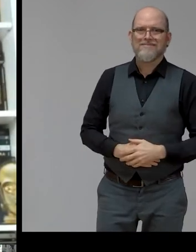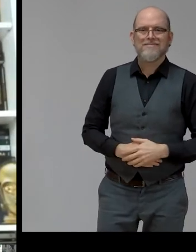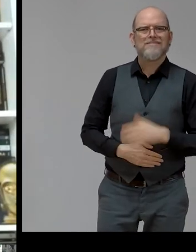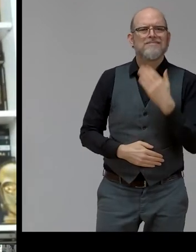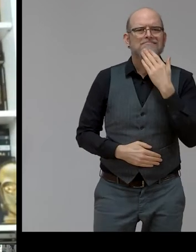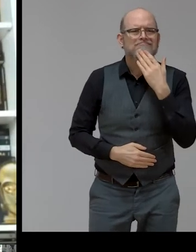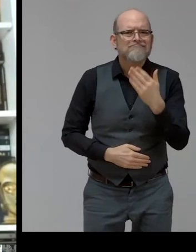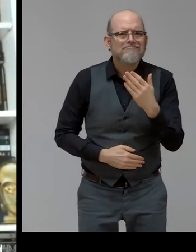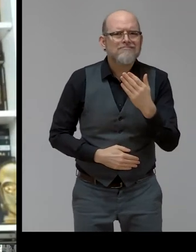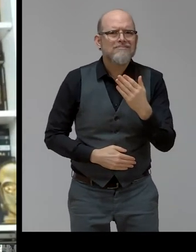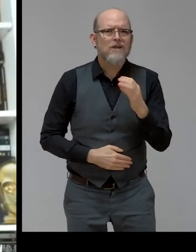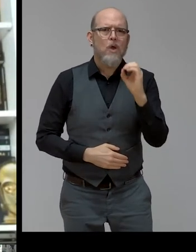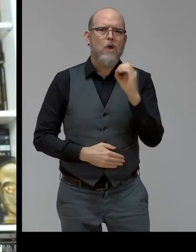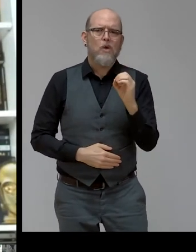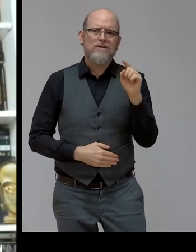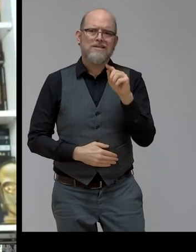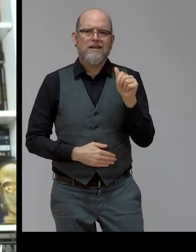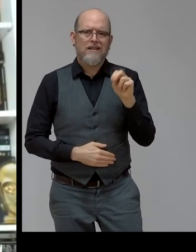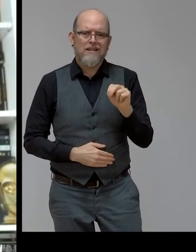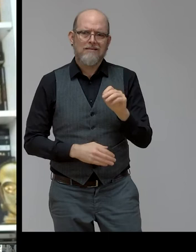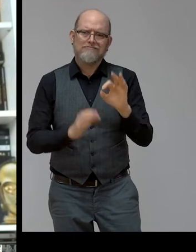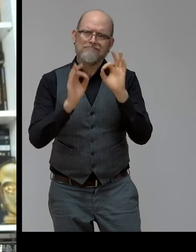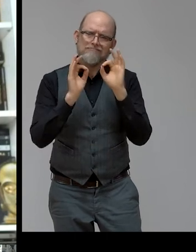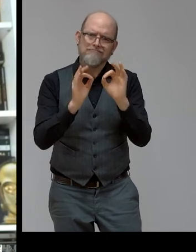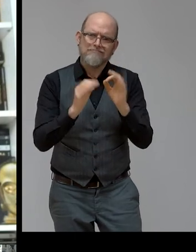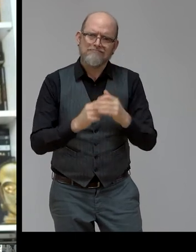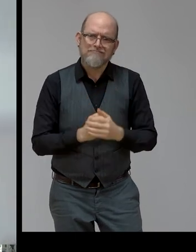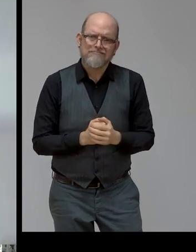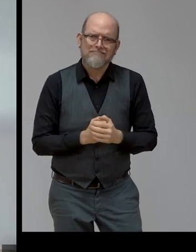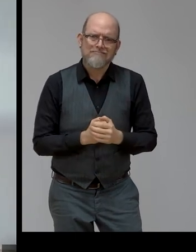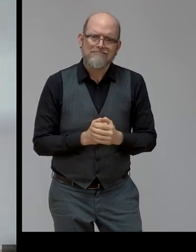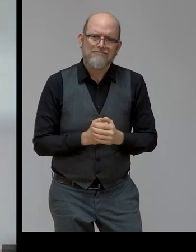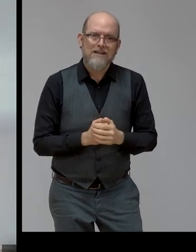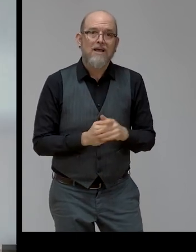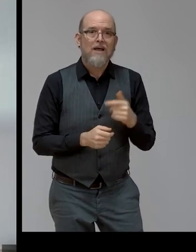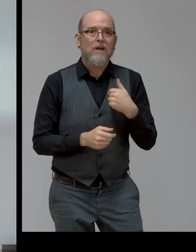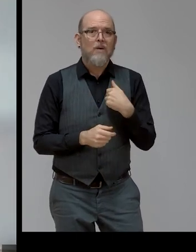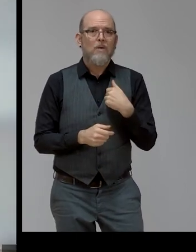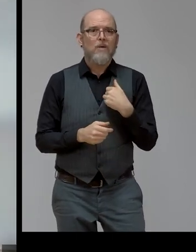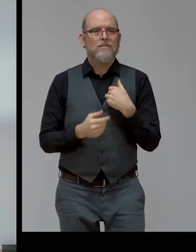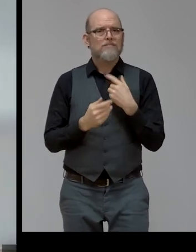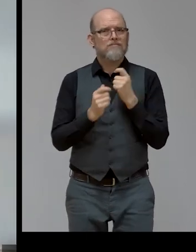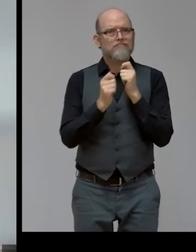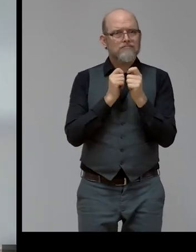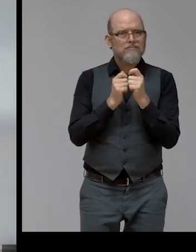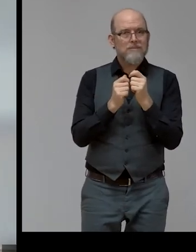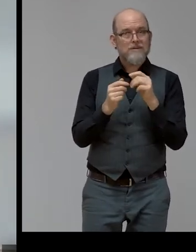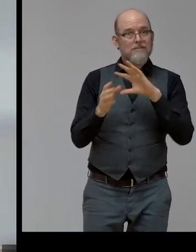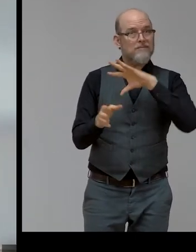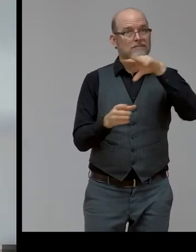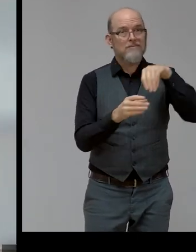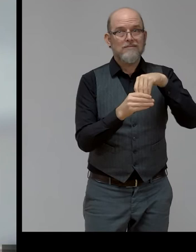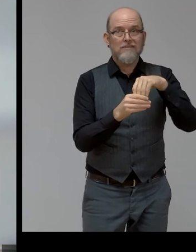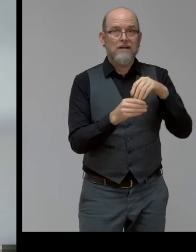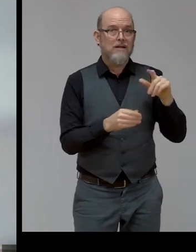Thank you, Ozan. Thank you very much. And speaking of collaboration, our third speaker is actually